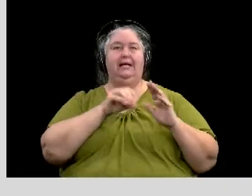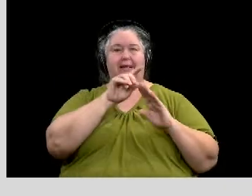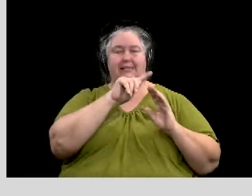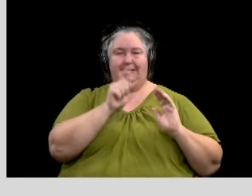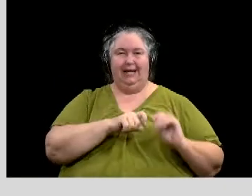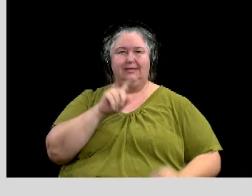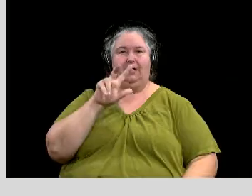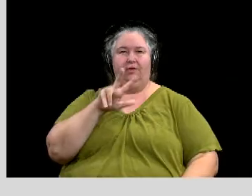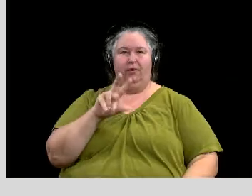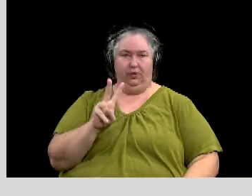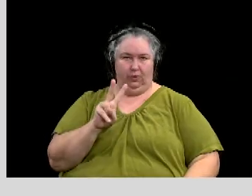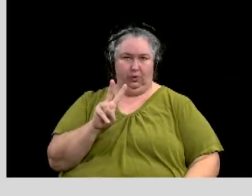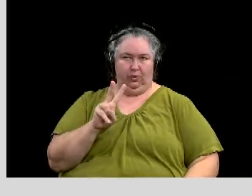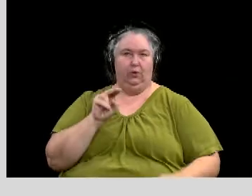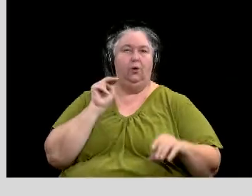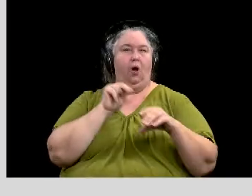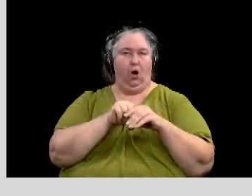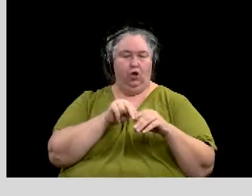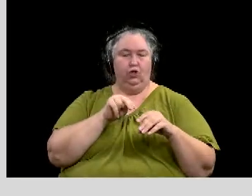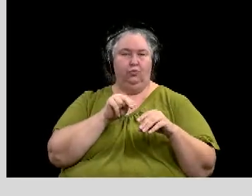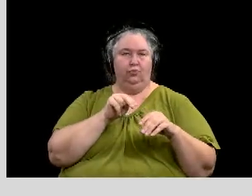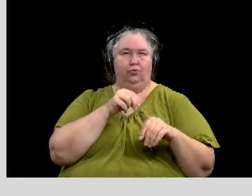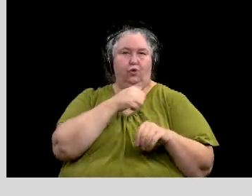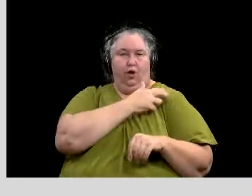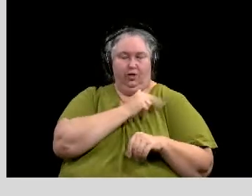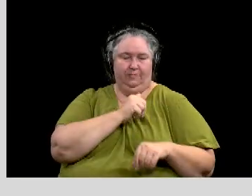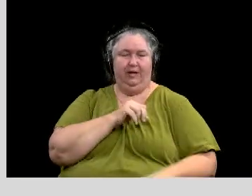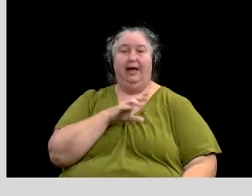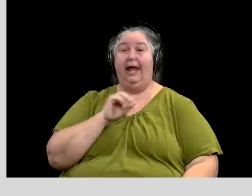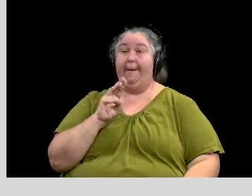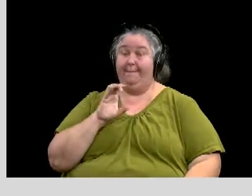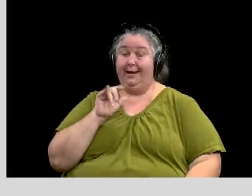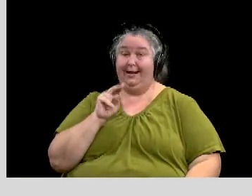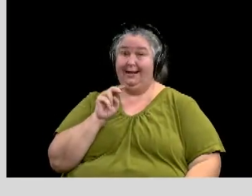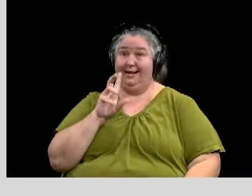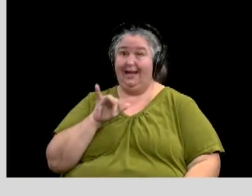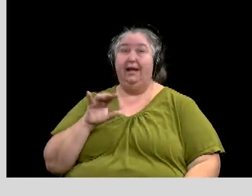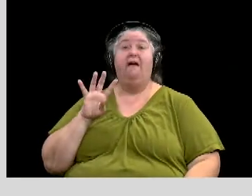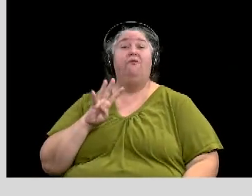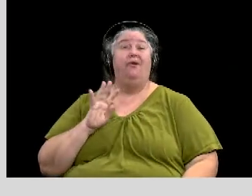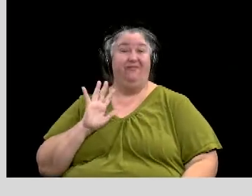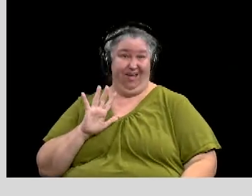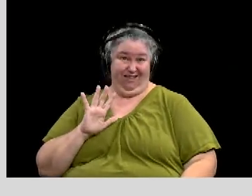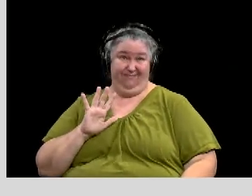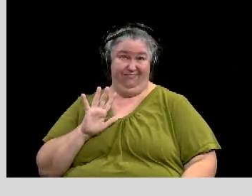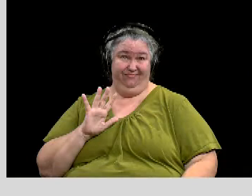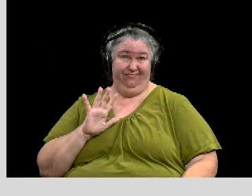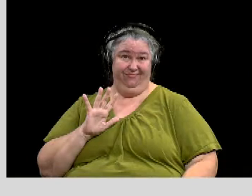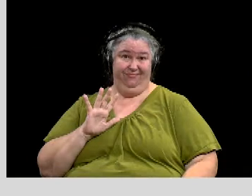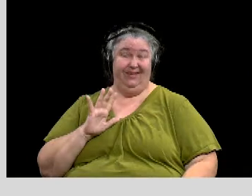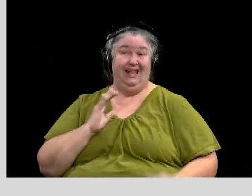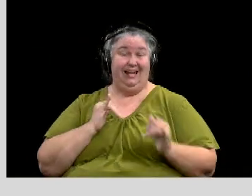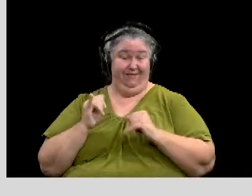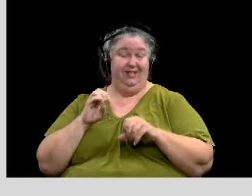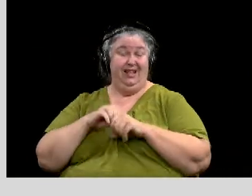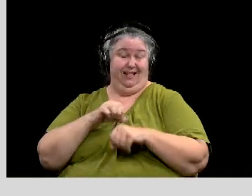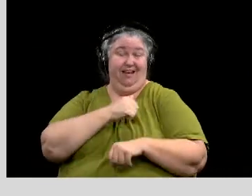and in McLennan County, 45 individuals hospitalized per 100,000. That might